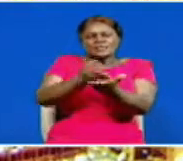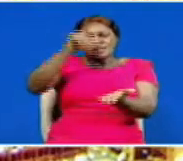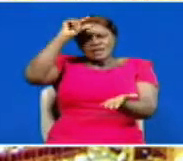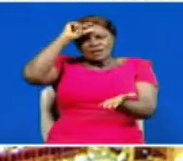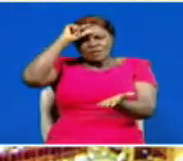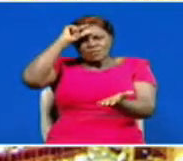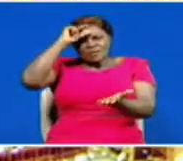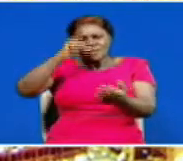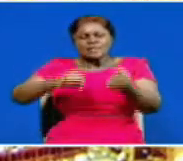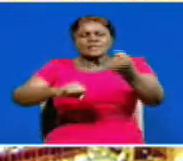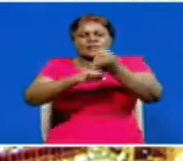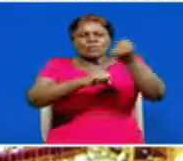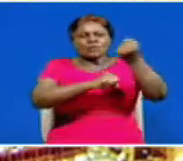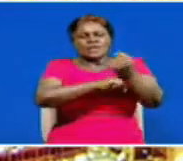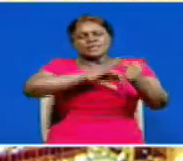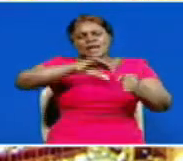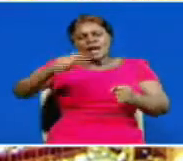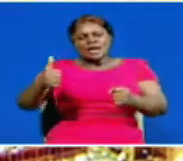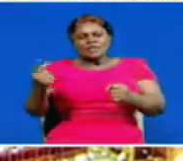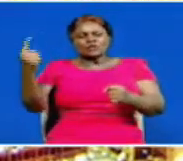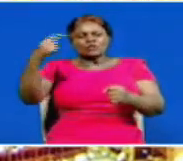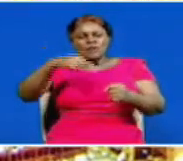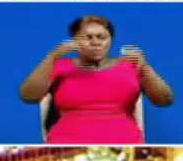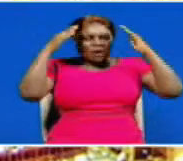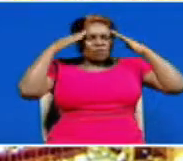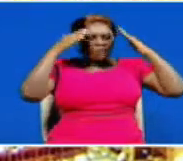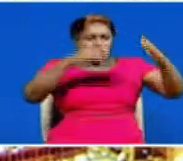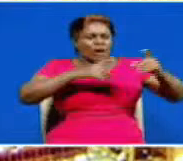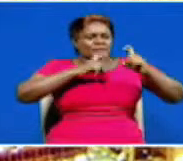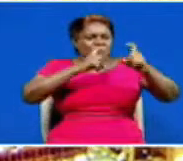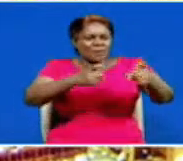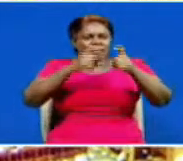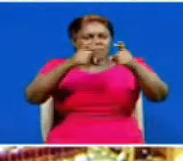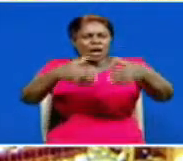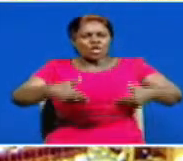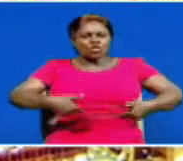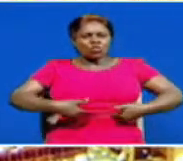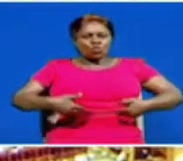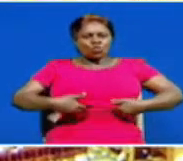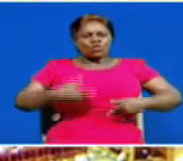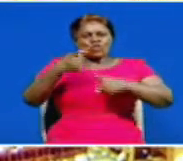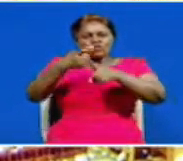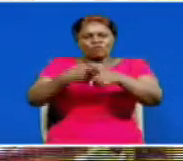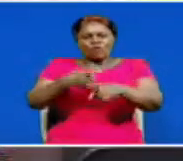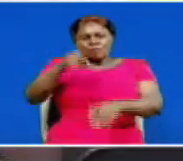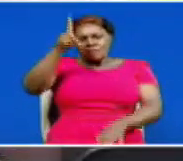na washikadau wengine kujitokeza kutilia maanani talanta chipuka kutoka mashinani.